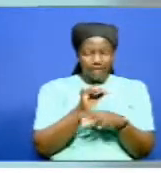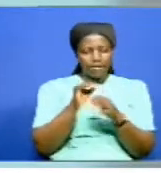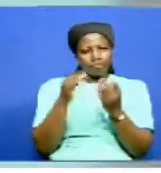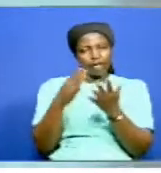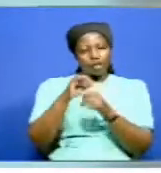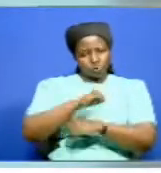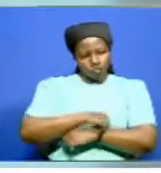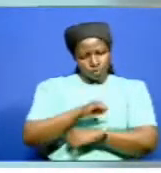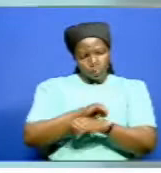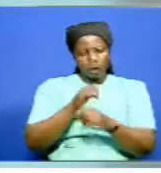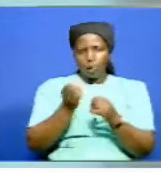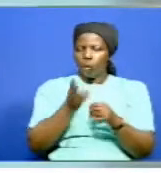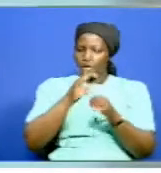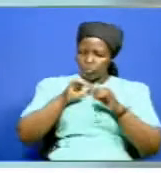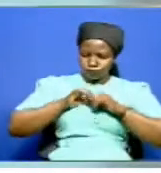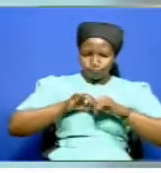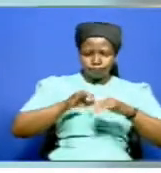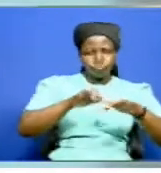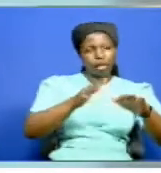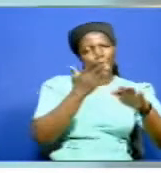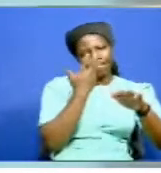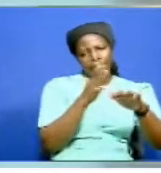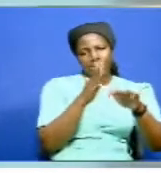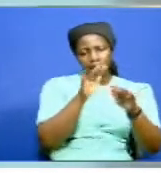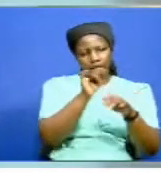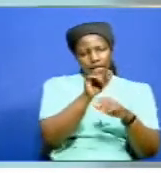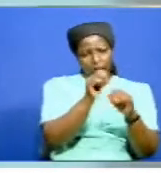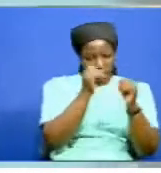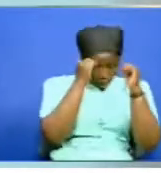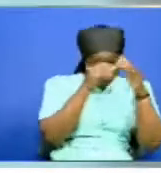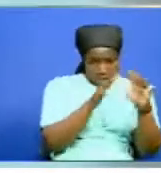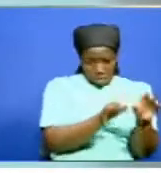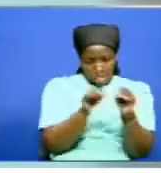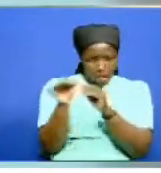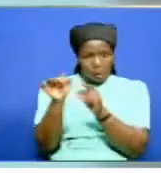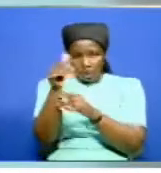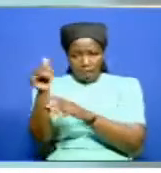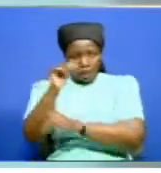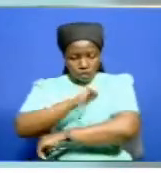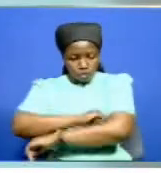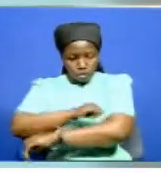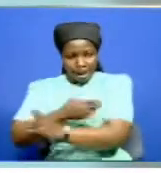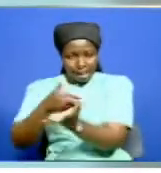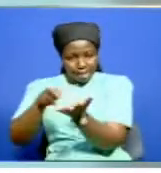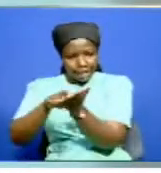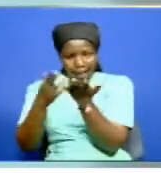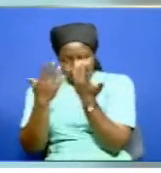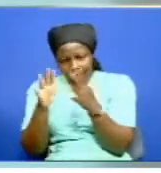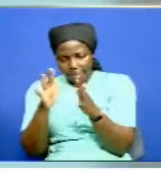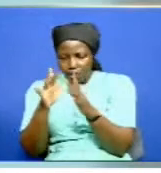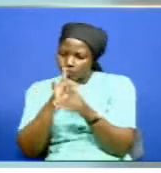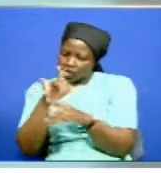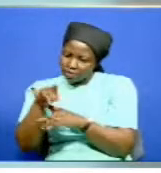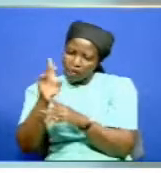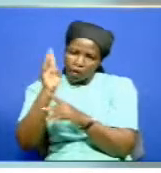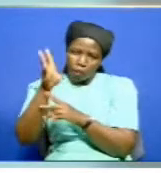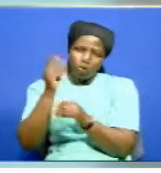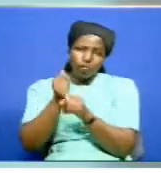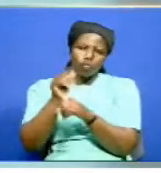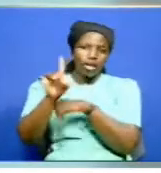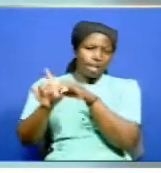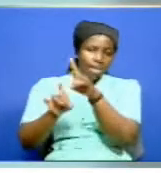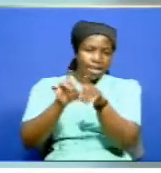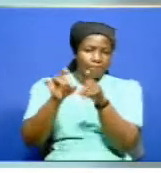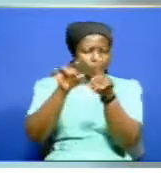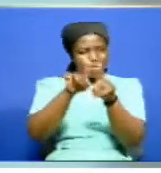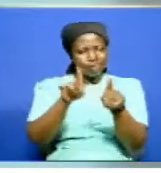were transferred to other facilities and they have been registered there, and therefore they'll be able also to sit for examinations